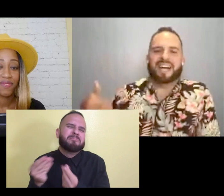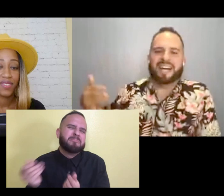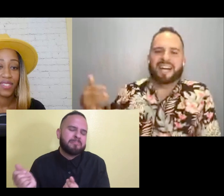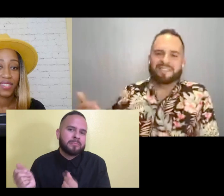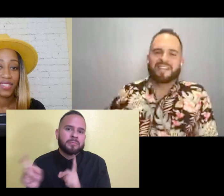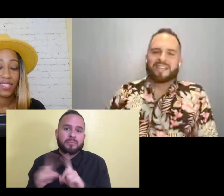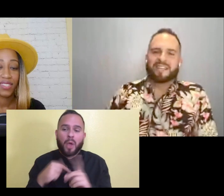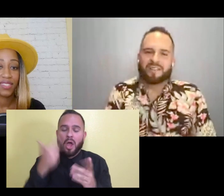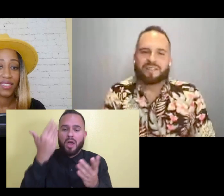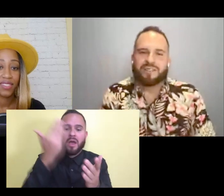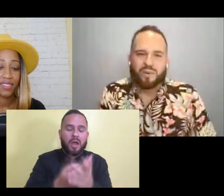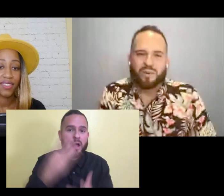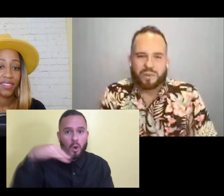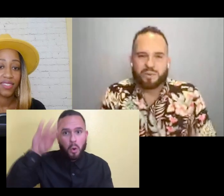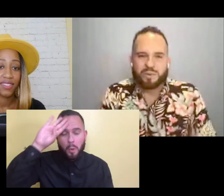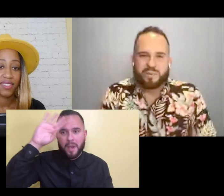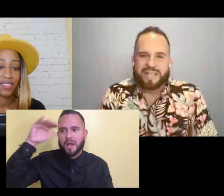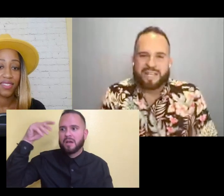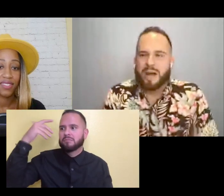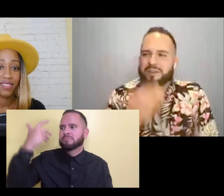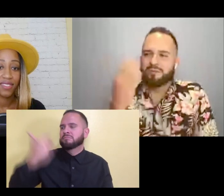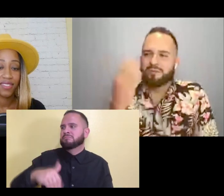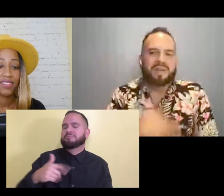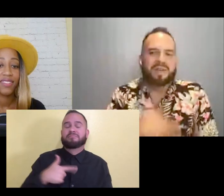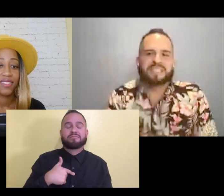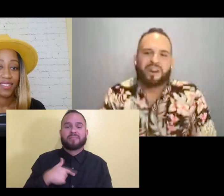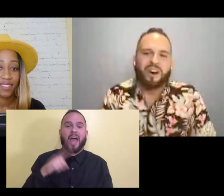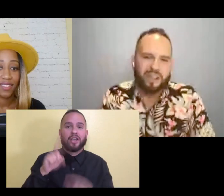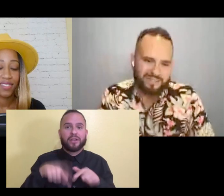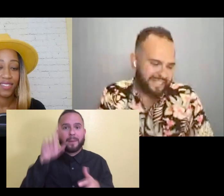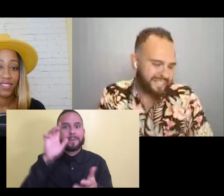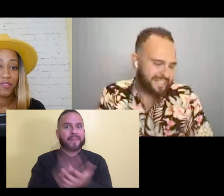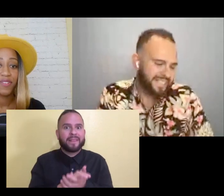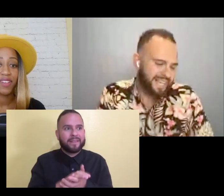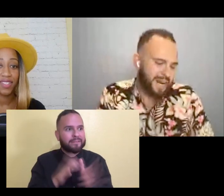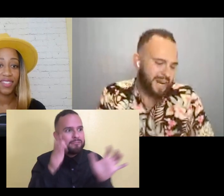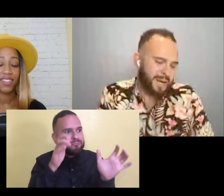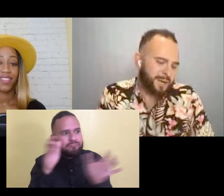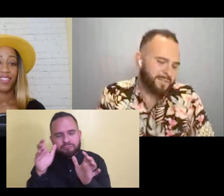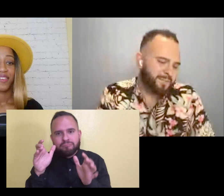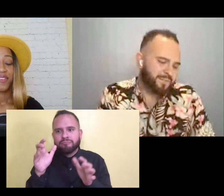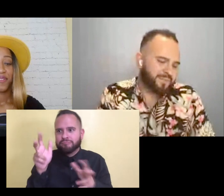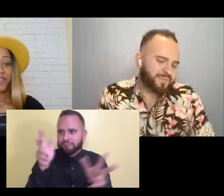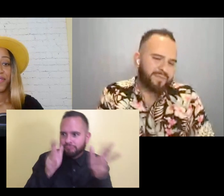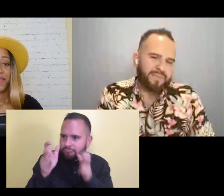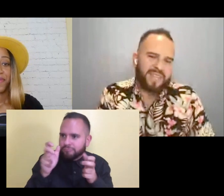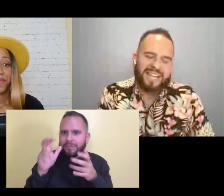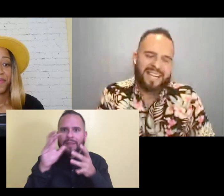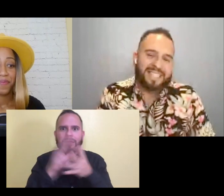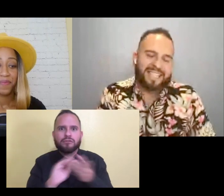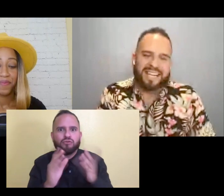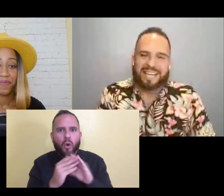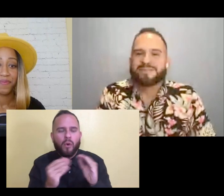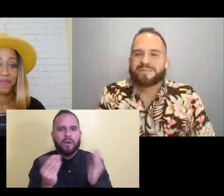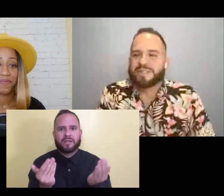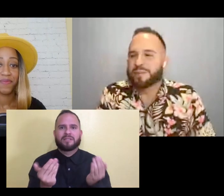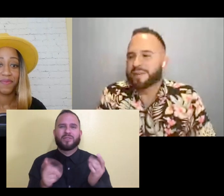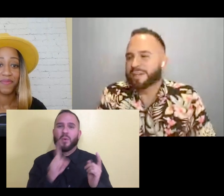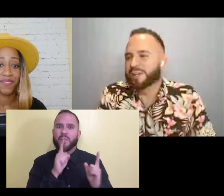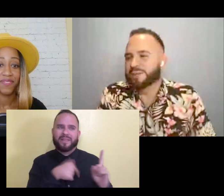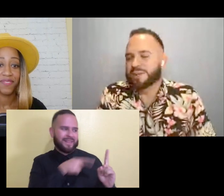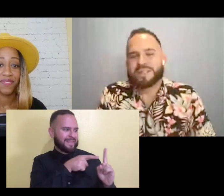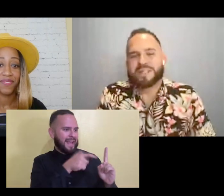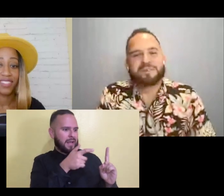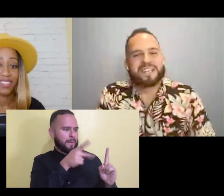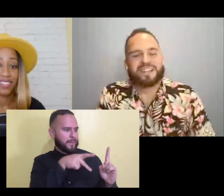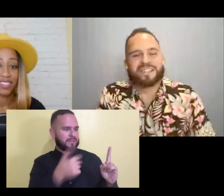didn't have, this local dude with me, like I might have missed all of this. Um, yeah,